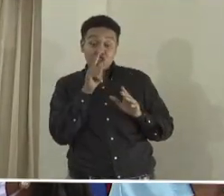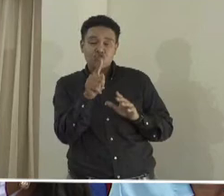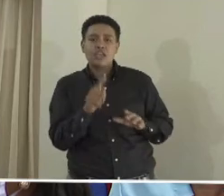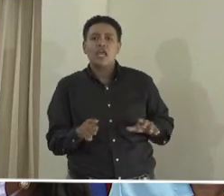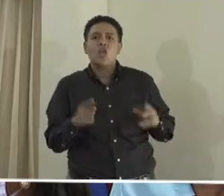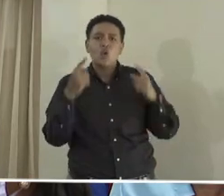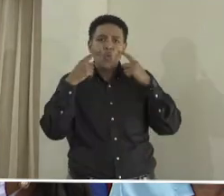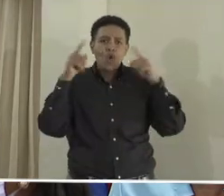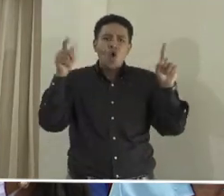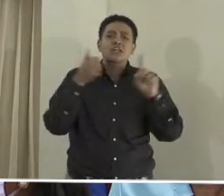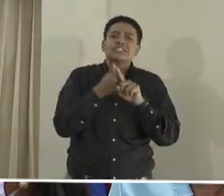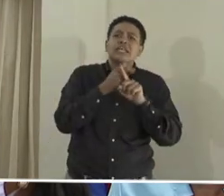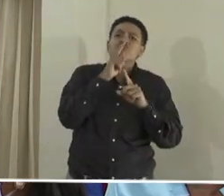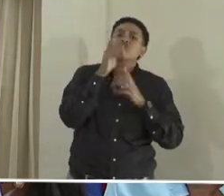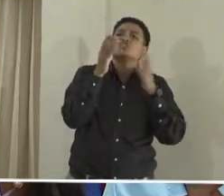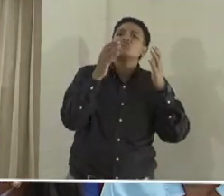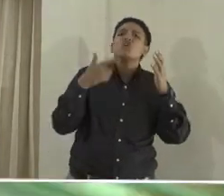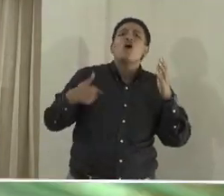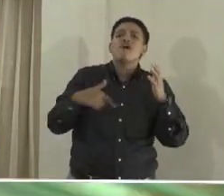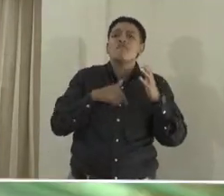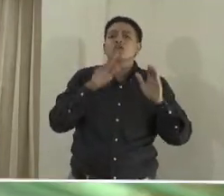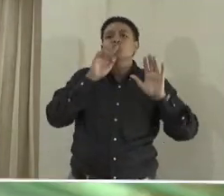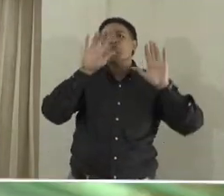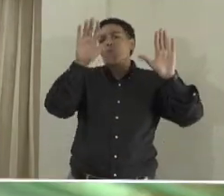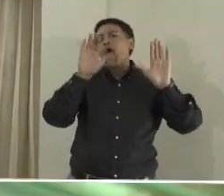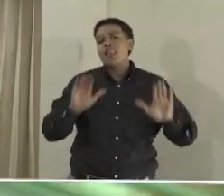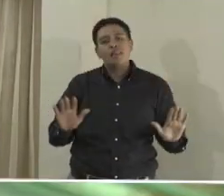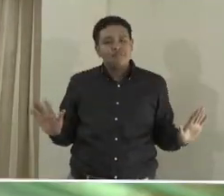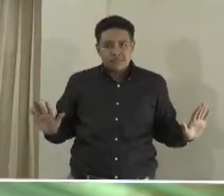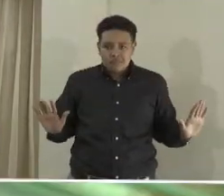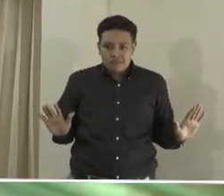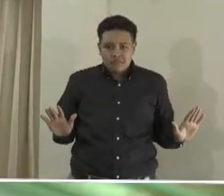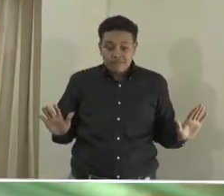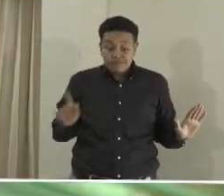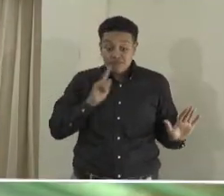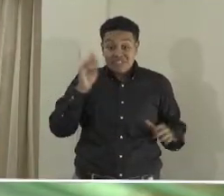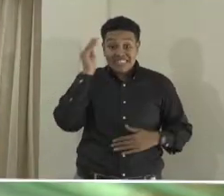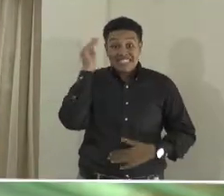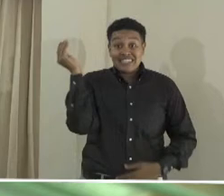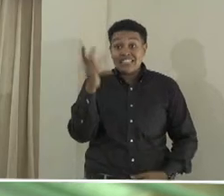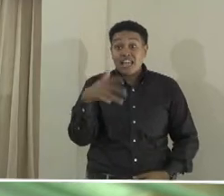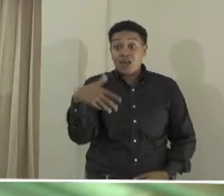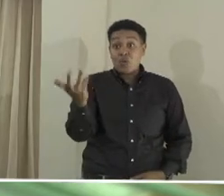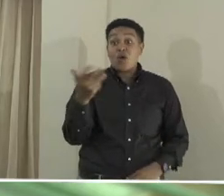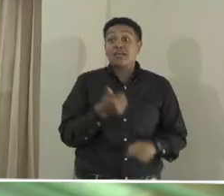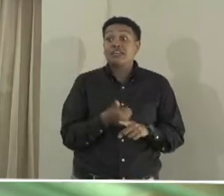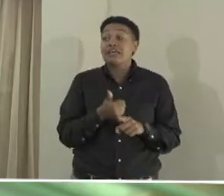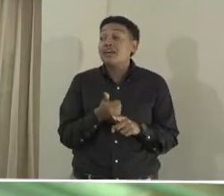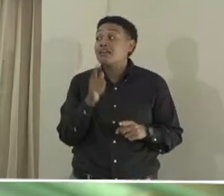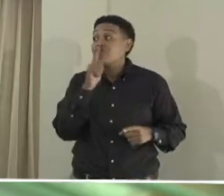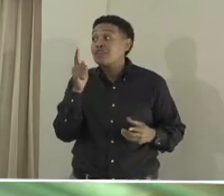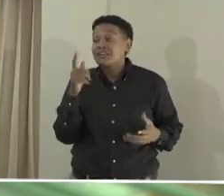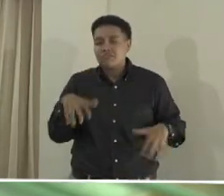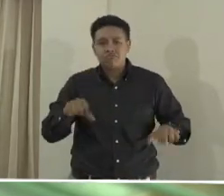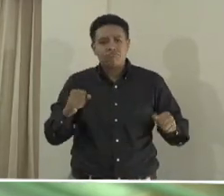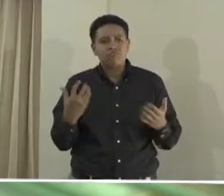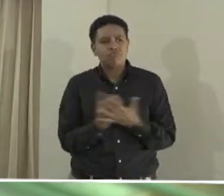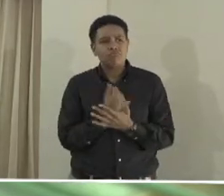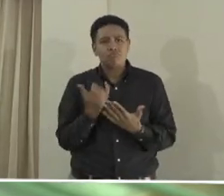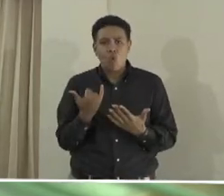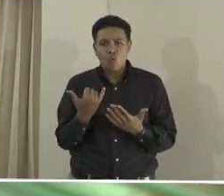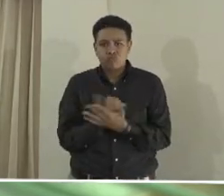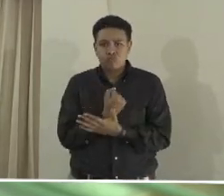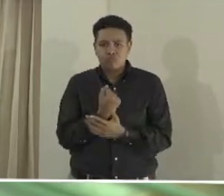worked and they have served us very well. And in saying that, let me take this